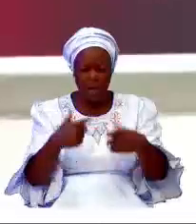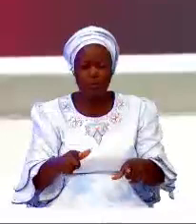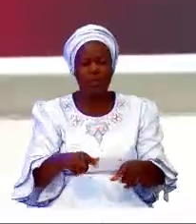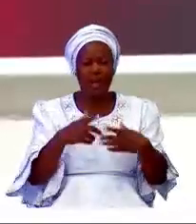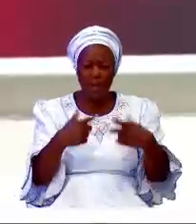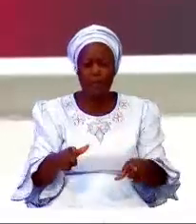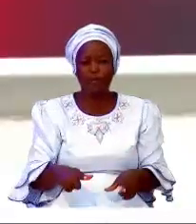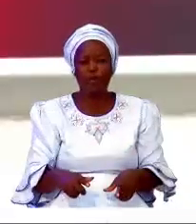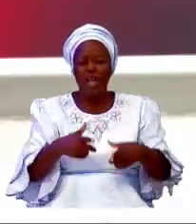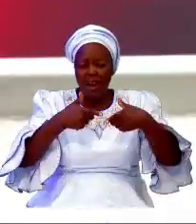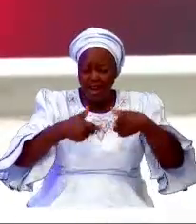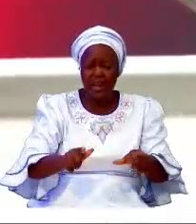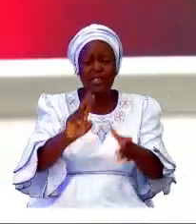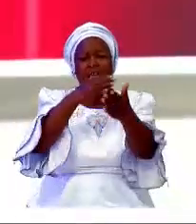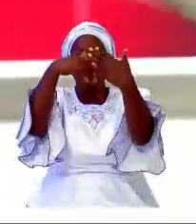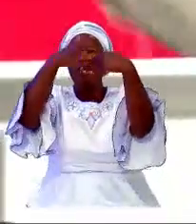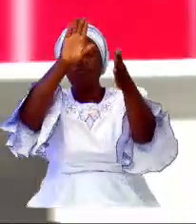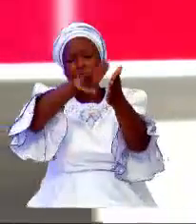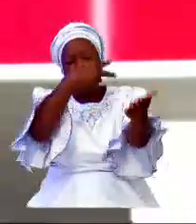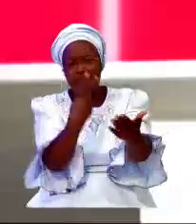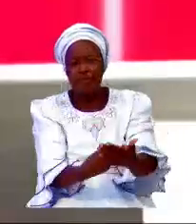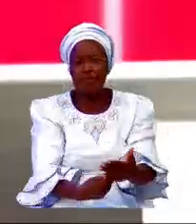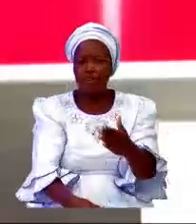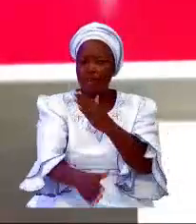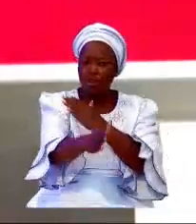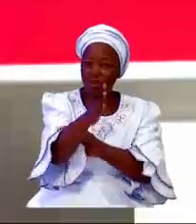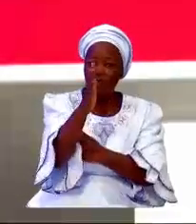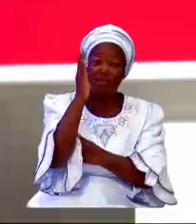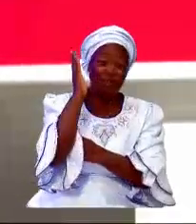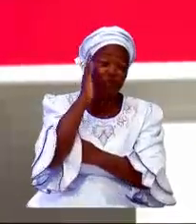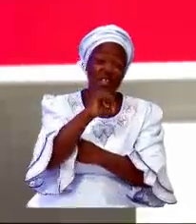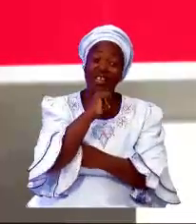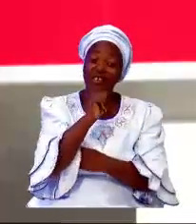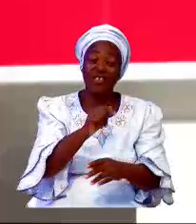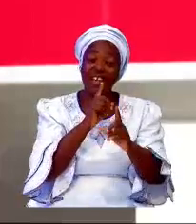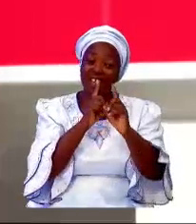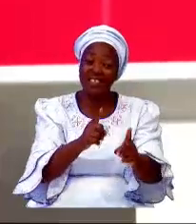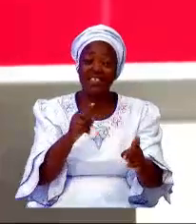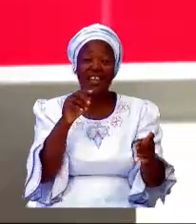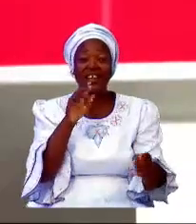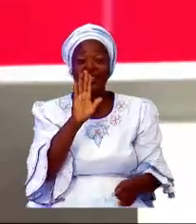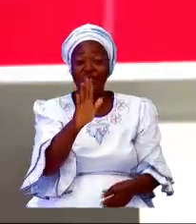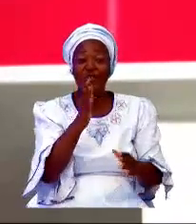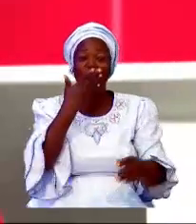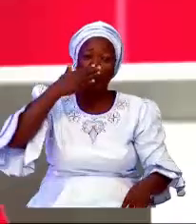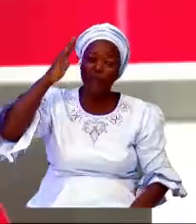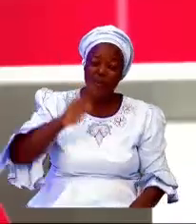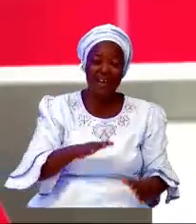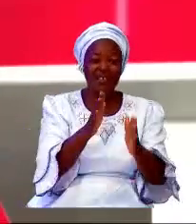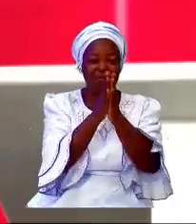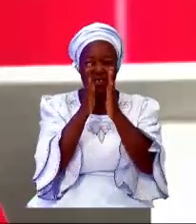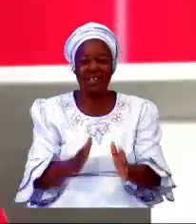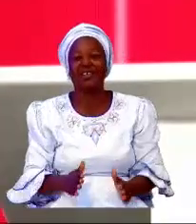everything, let whatever will happen, happen, let the heavens fall, God will